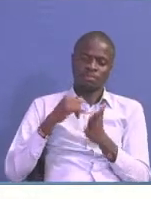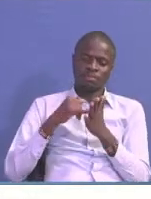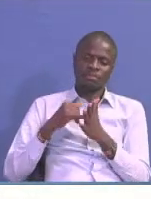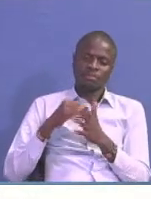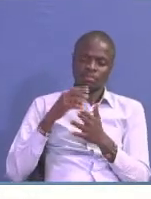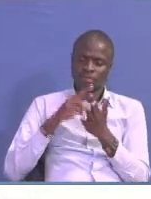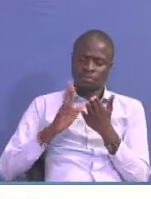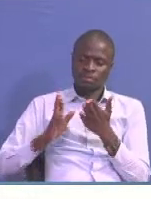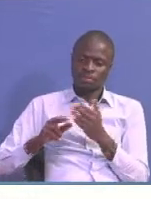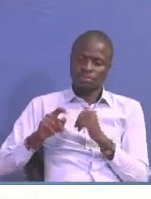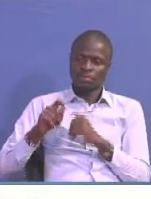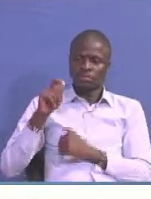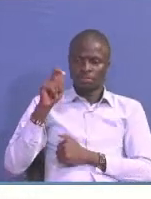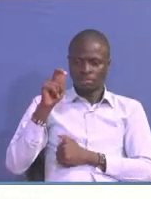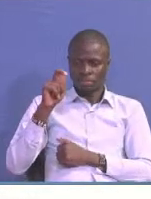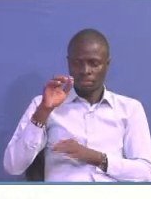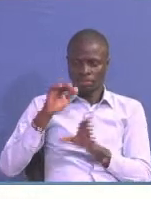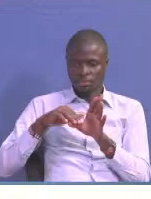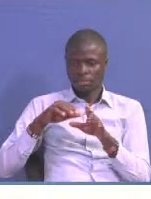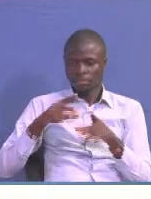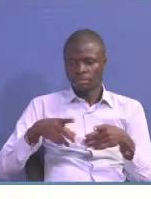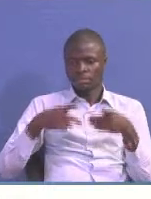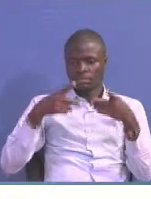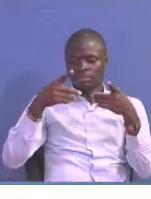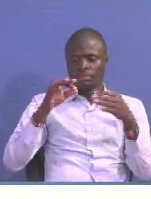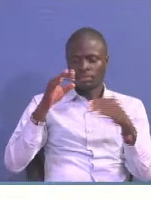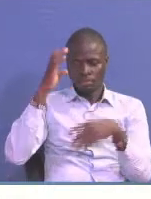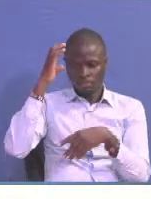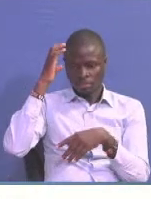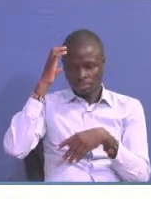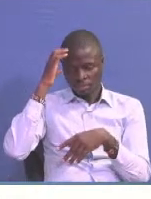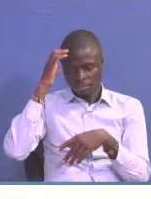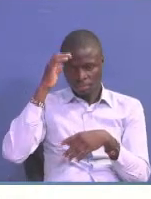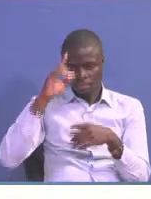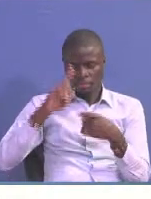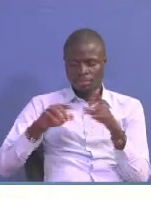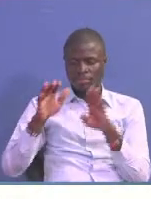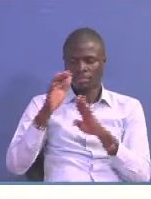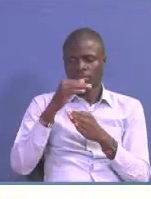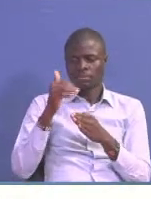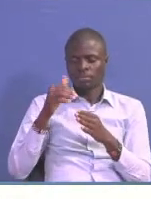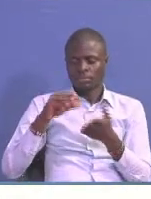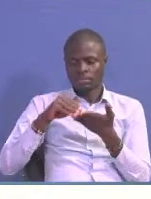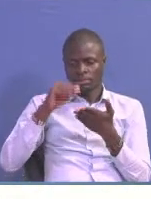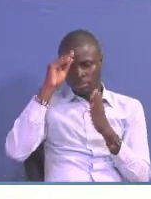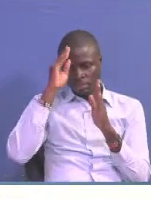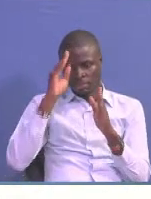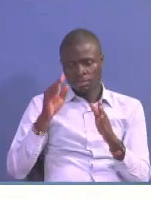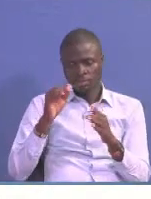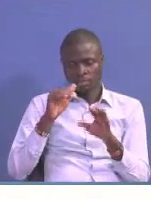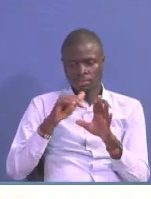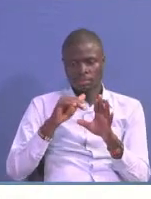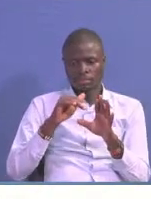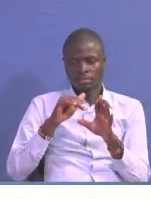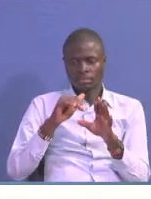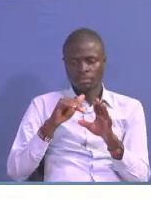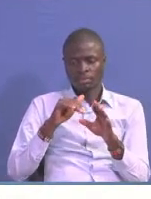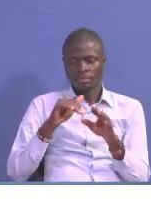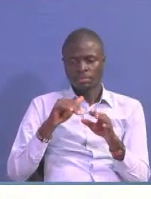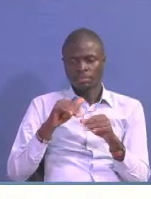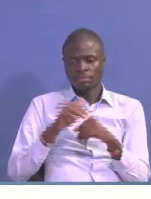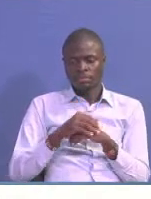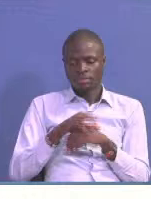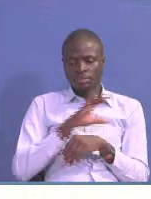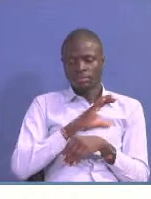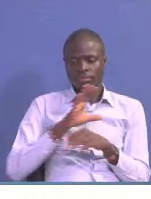remains top-notch in delivering education to every other student that joins the university. Well, Ambassador